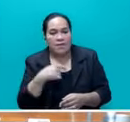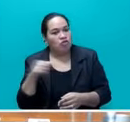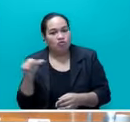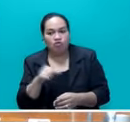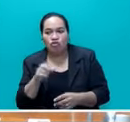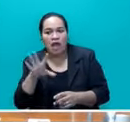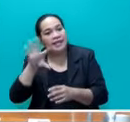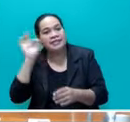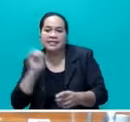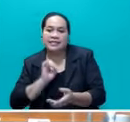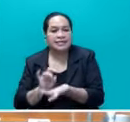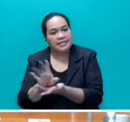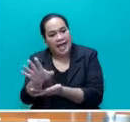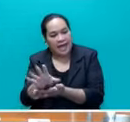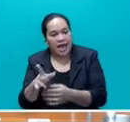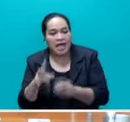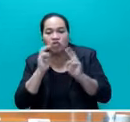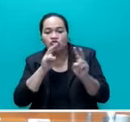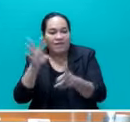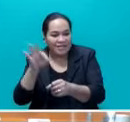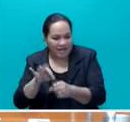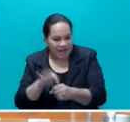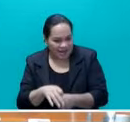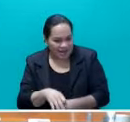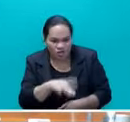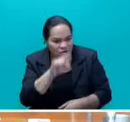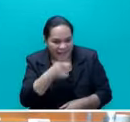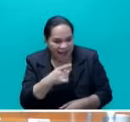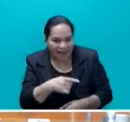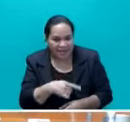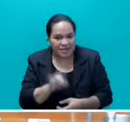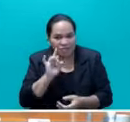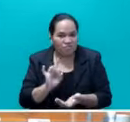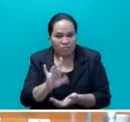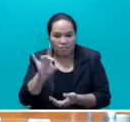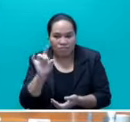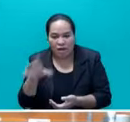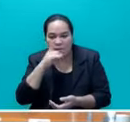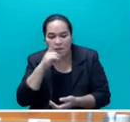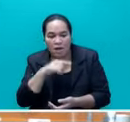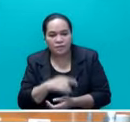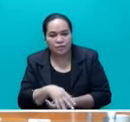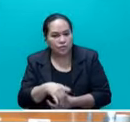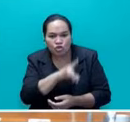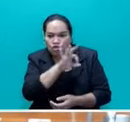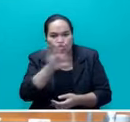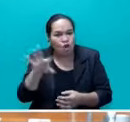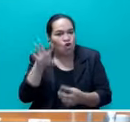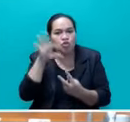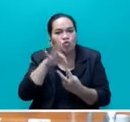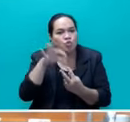law, but they don't understand who appoints the supervisor of elections. You can't simply go around sacking somebody who you don't appoint in the first